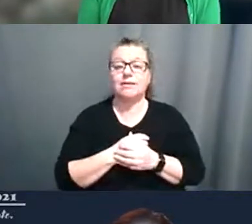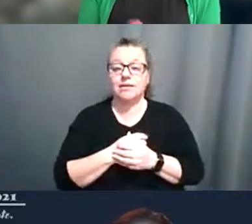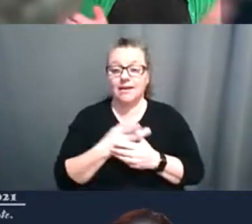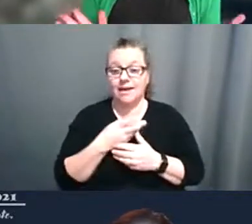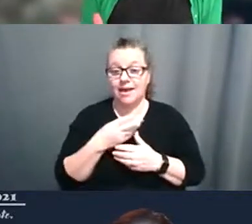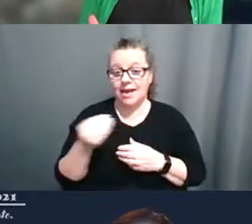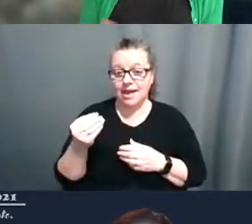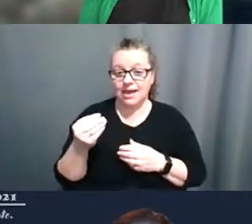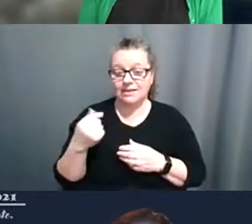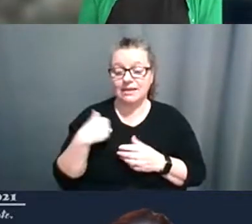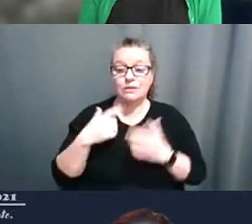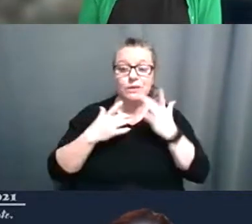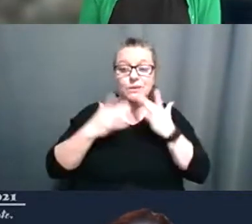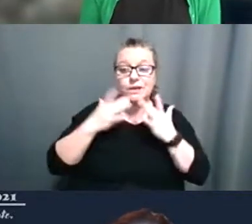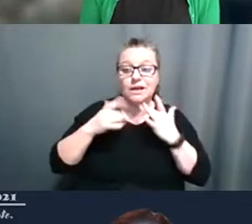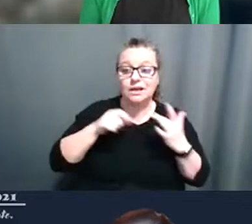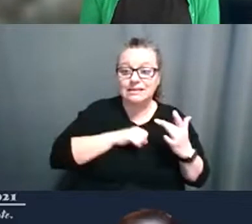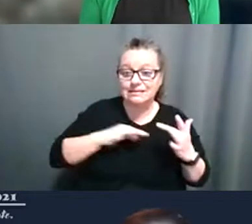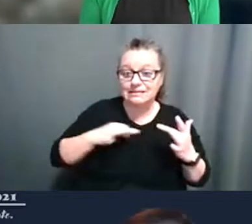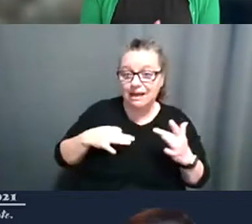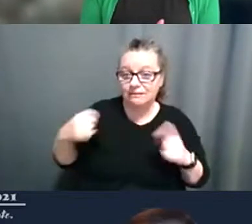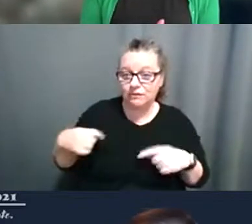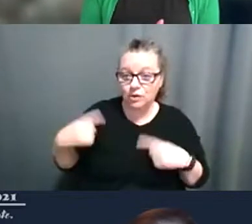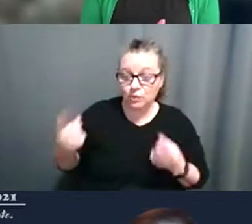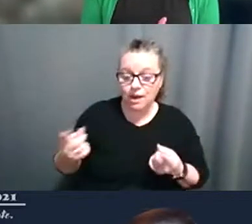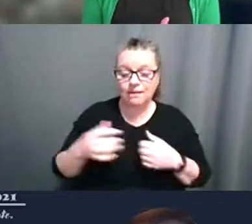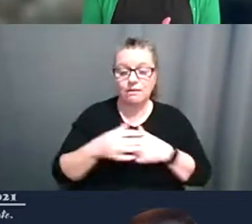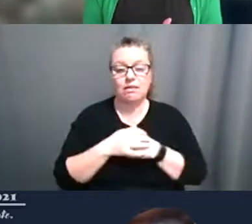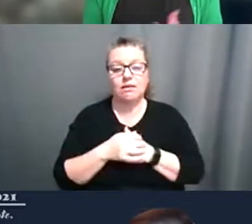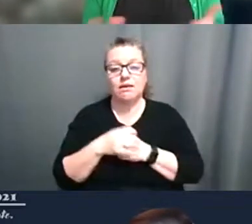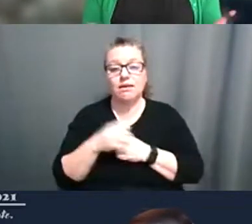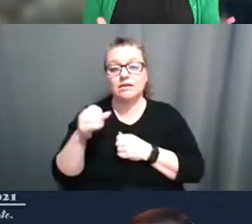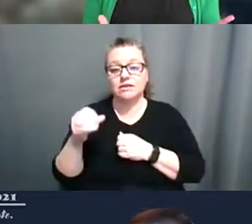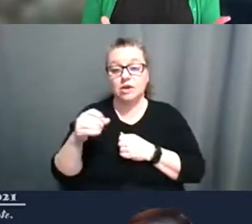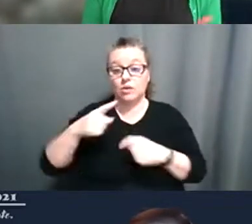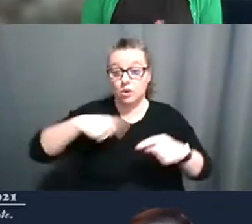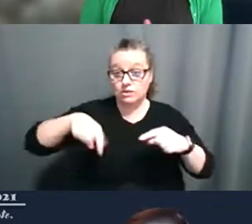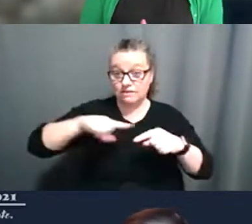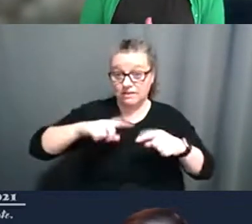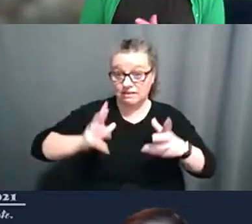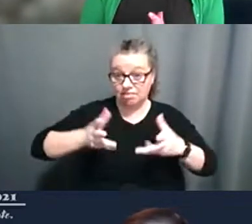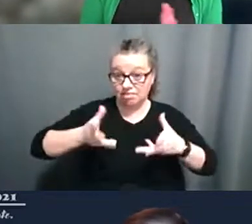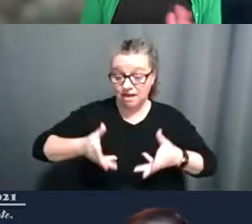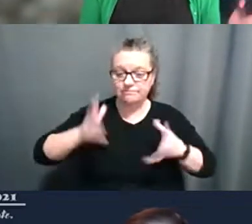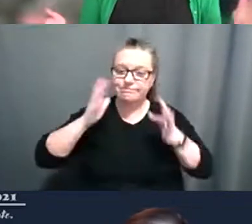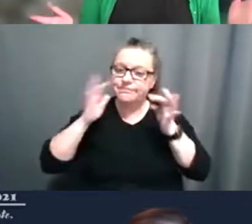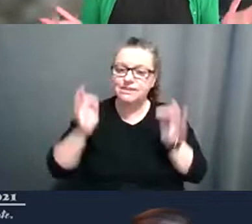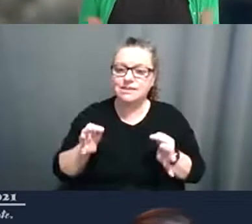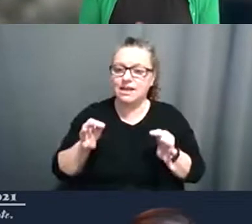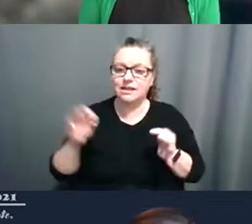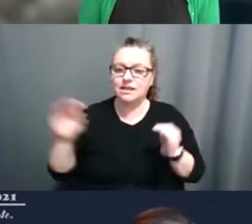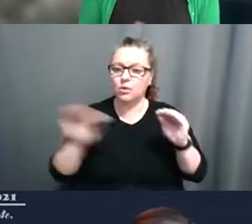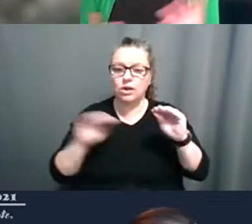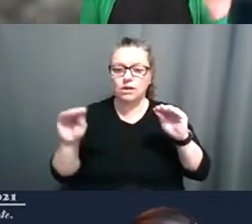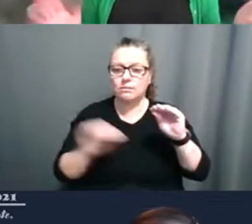So we were short-staffed for a while. And so those of us who were left, we just decided we're going to put everything in